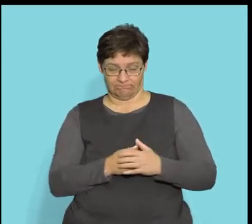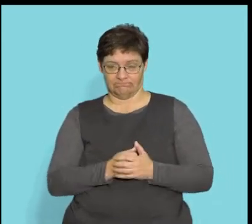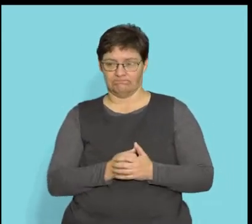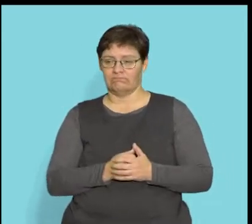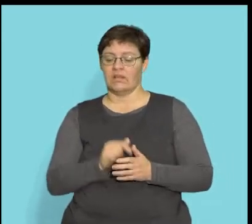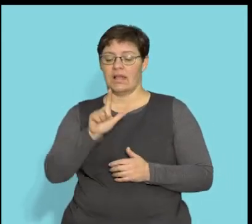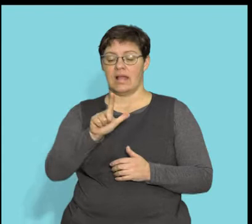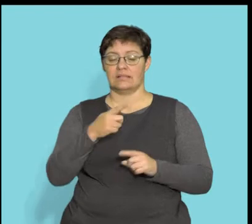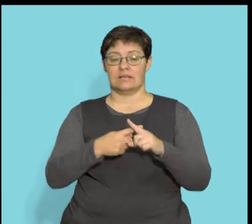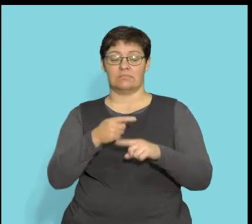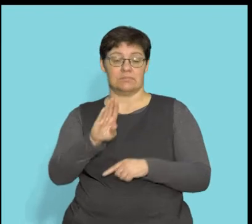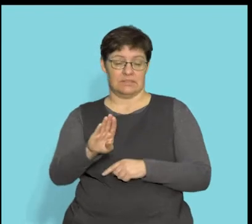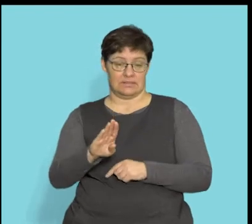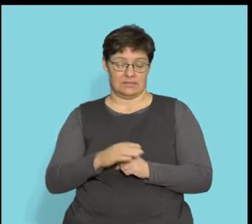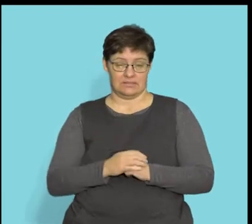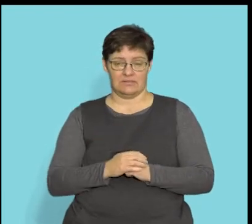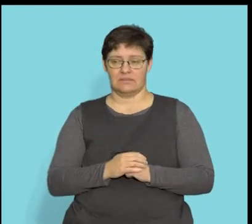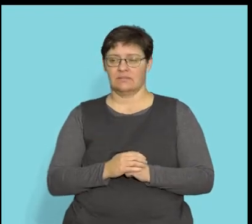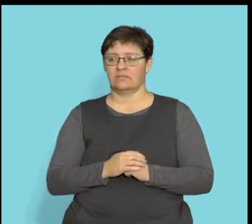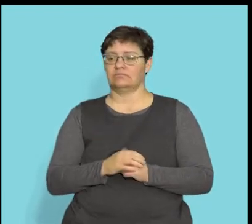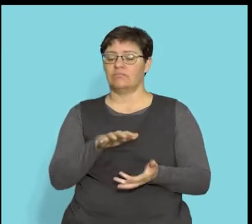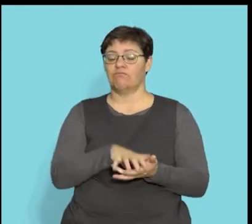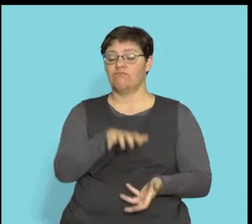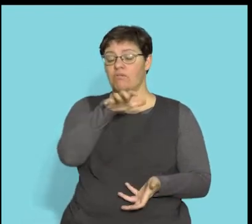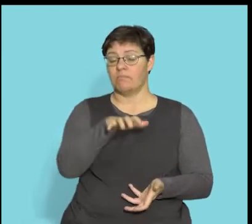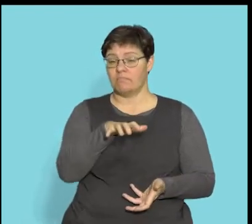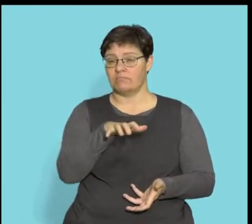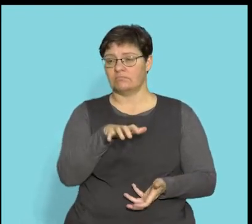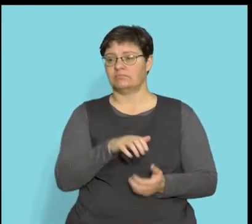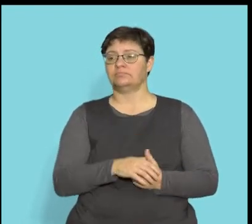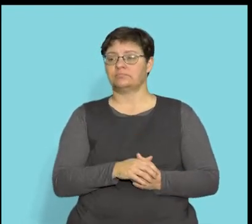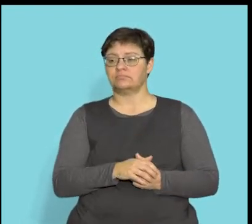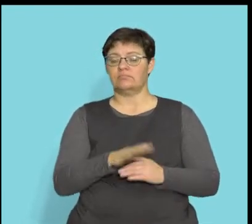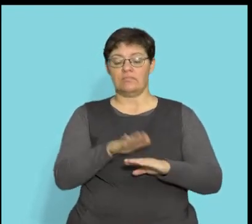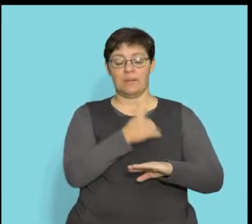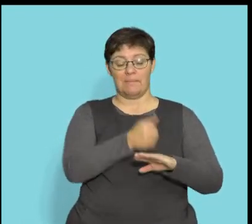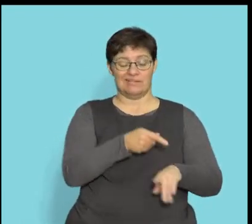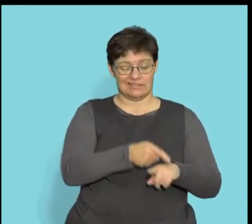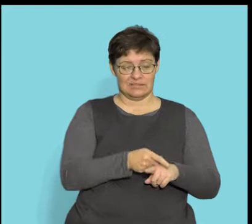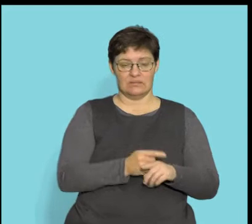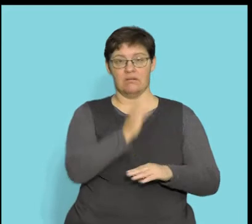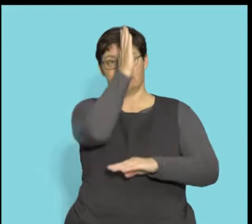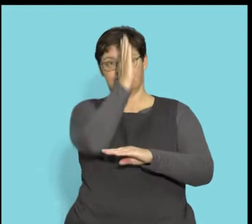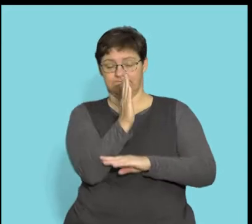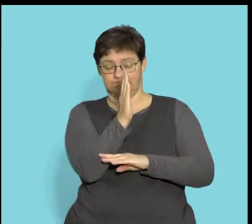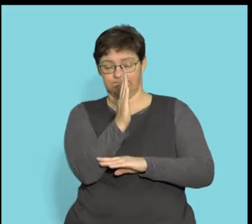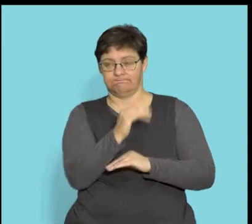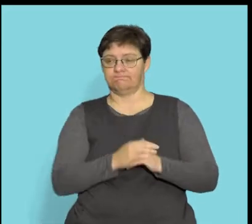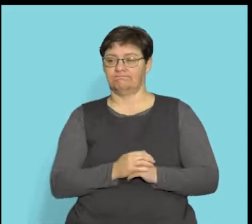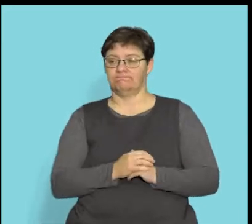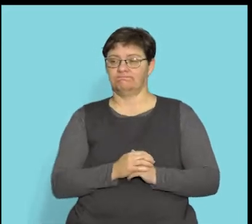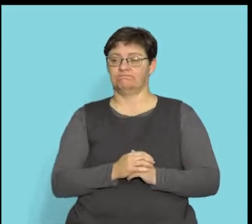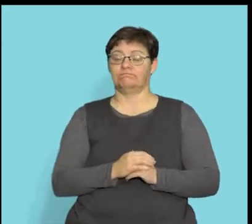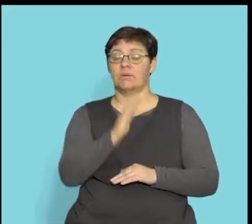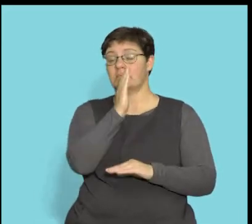of the base is length times breadth. And for volume, I multiply the area of the base by the perpendicular height. And